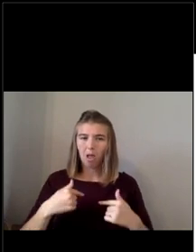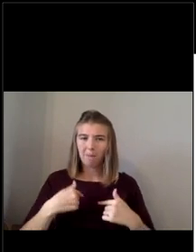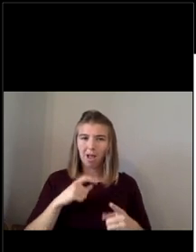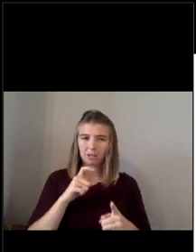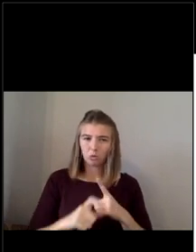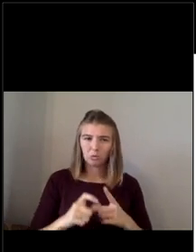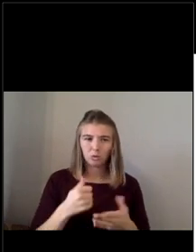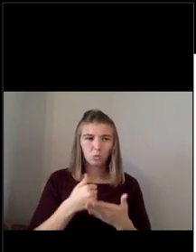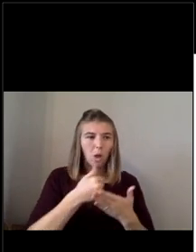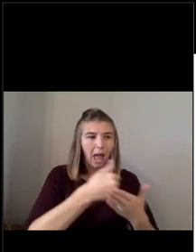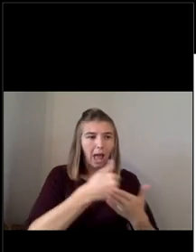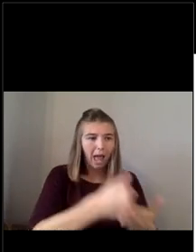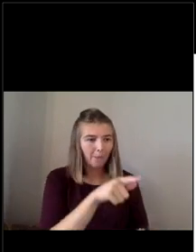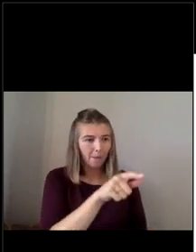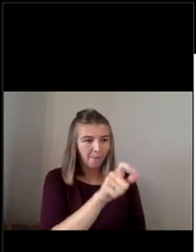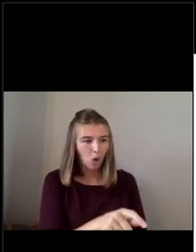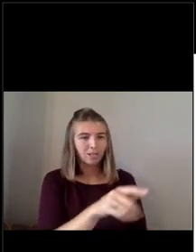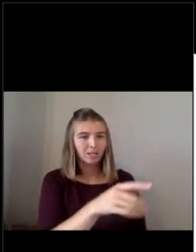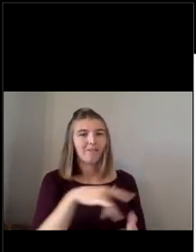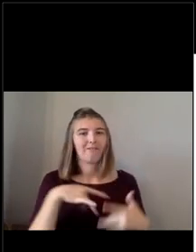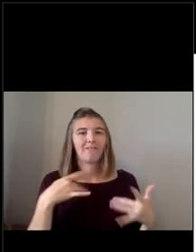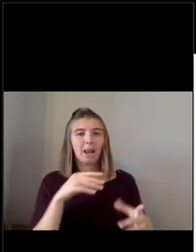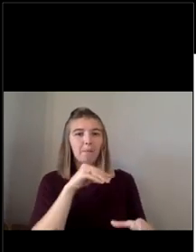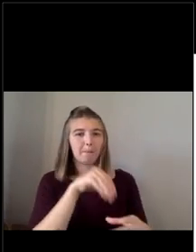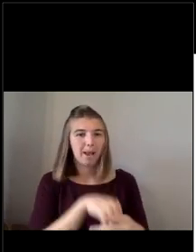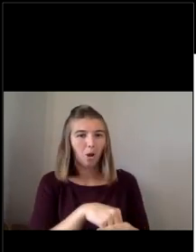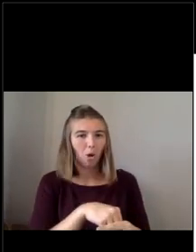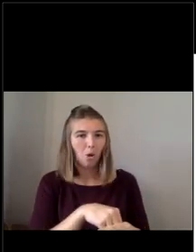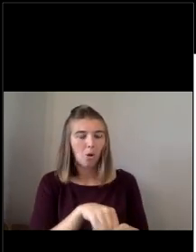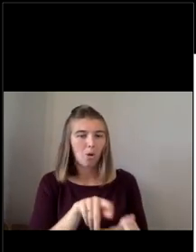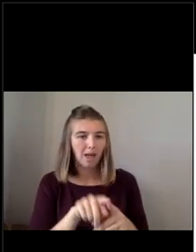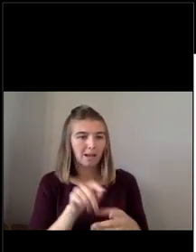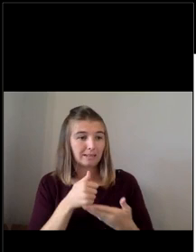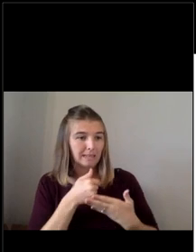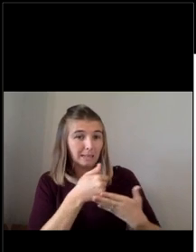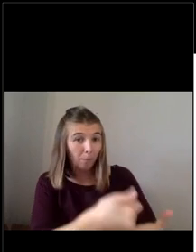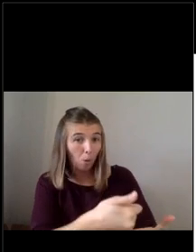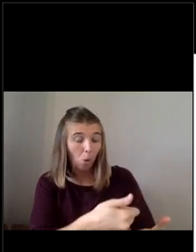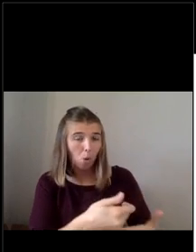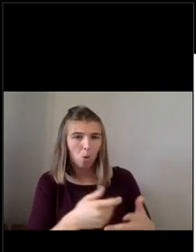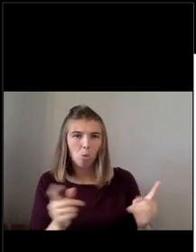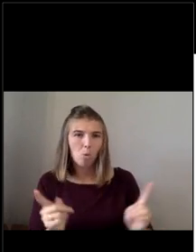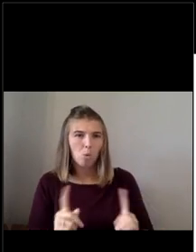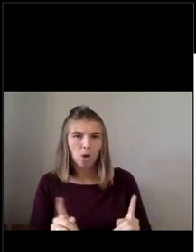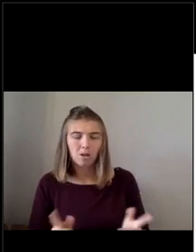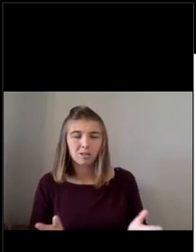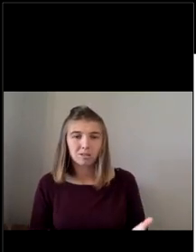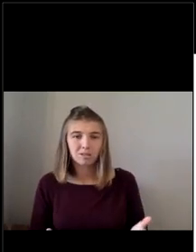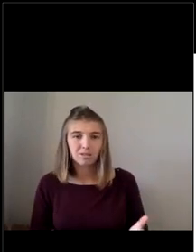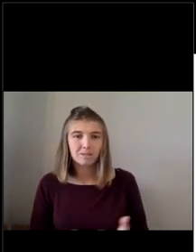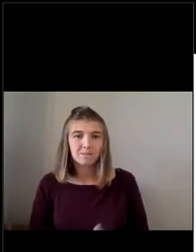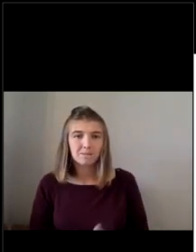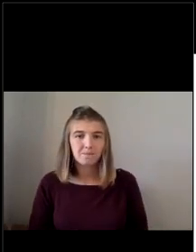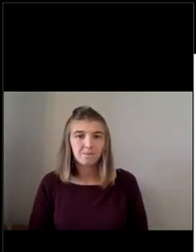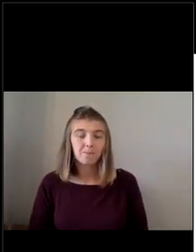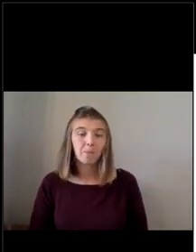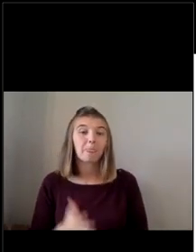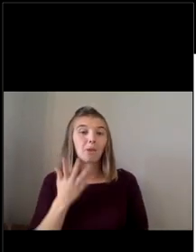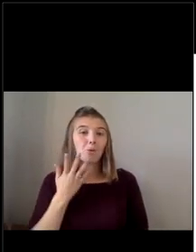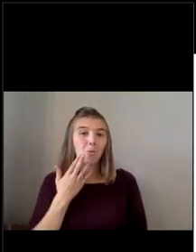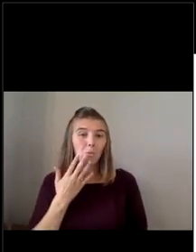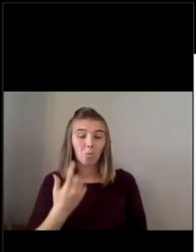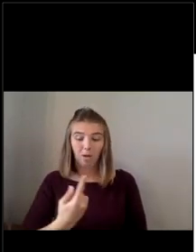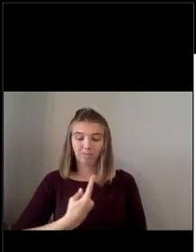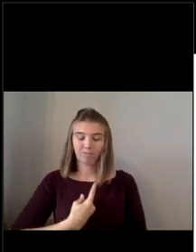that question in a way that will help them to thrive? Because in order for each of us to do our jobs to the best of our abilities,